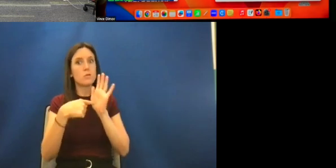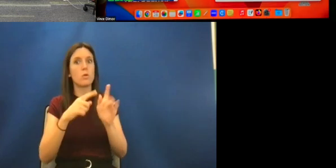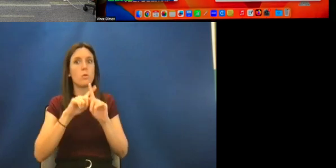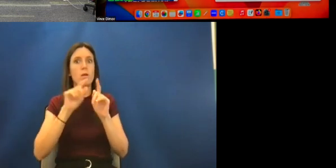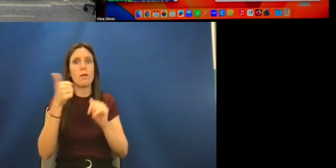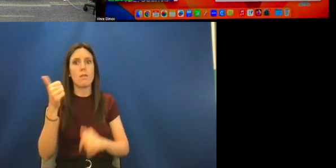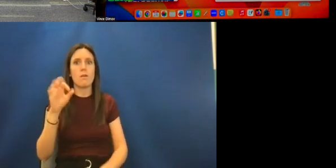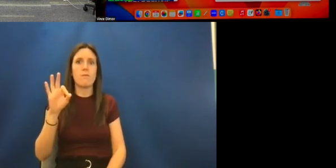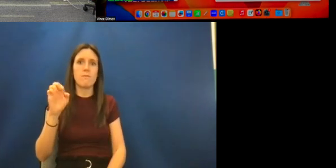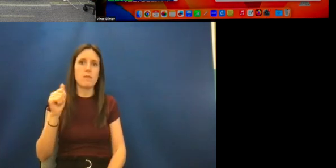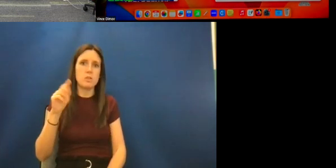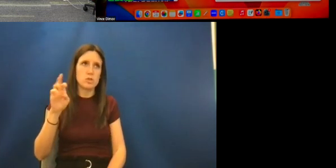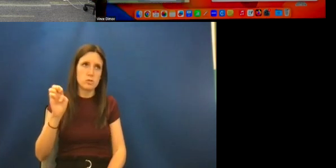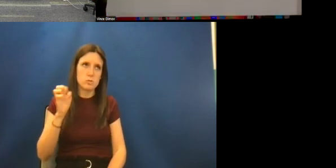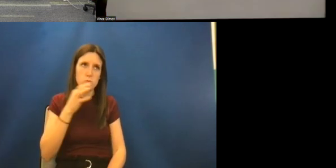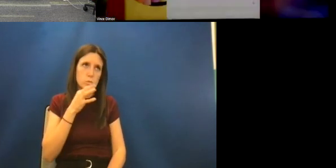that.